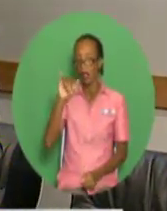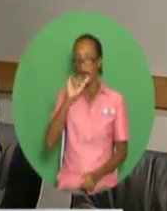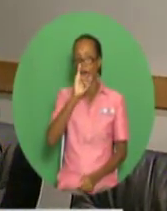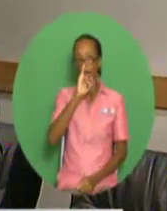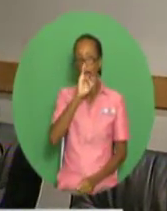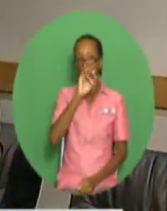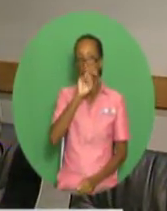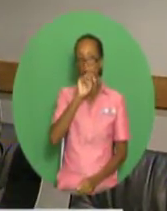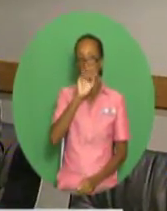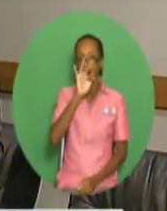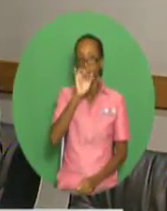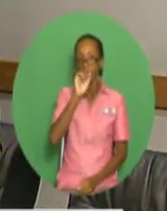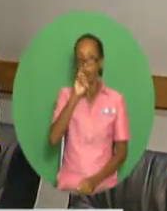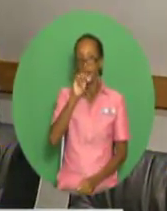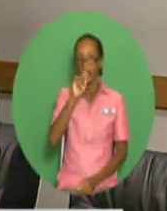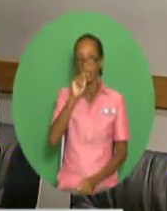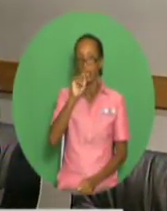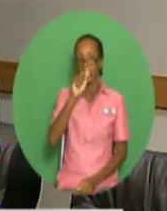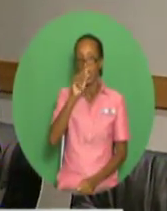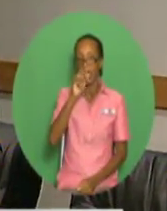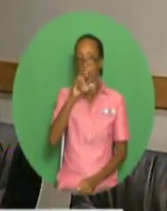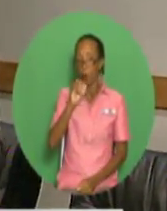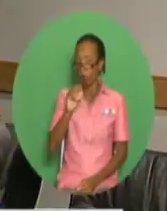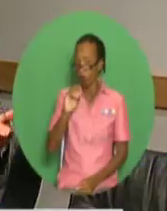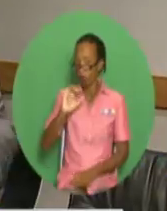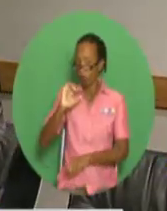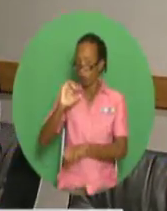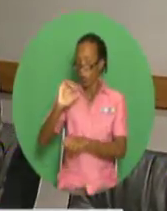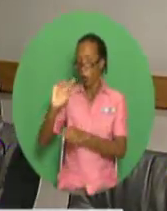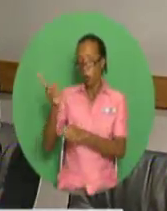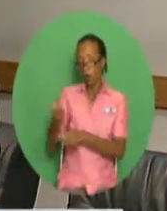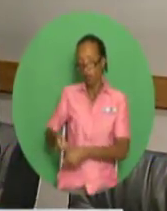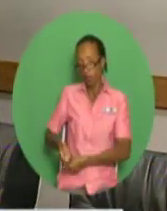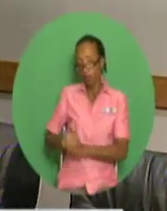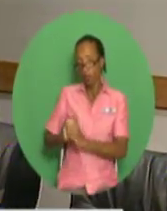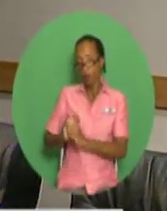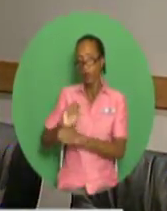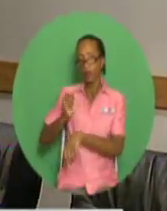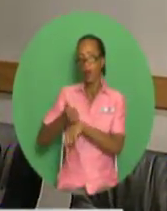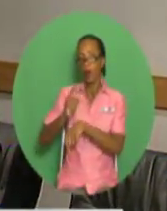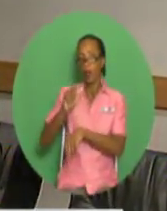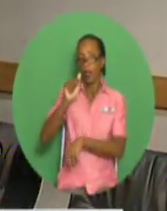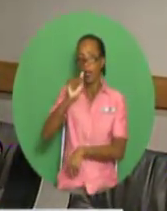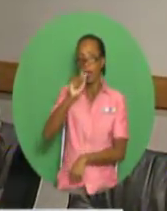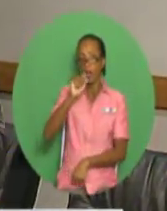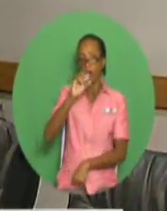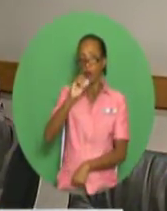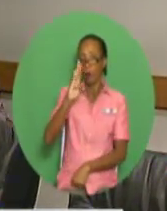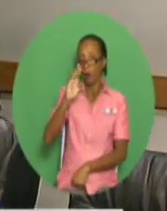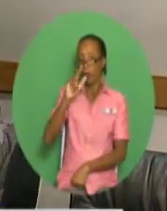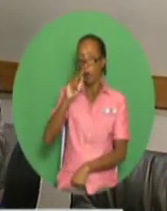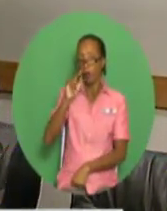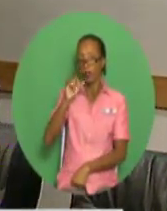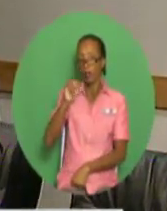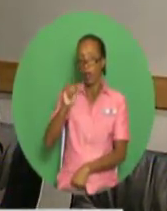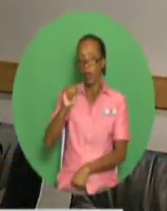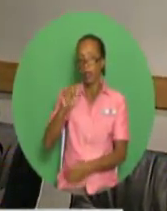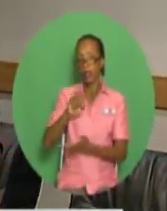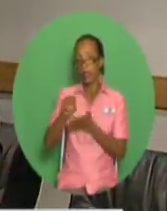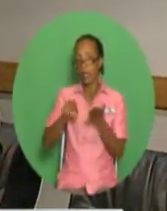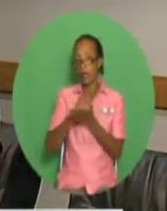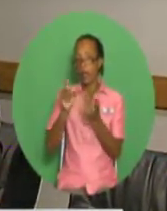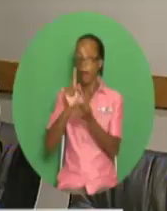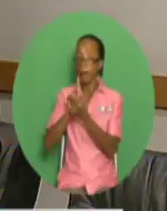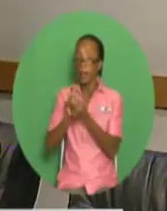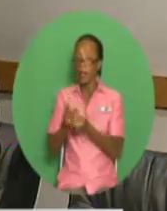a home, and we had the sword turning last week at the Atto Bolan. We met with UCI President, Mr. Brian Cookson. We met with Carrie Bacco,